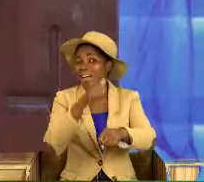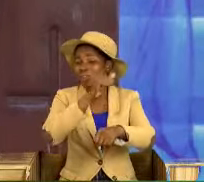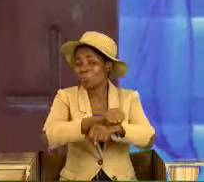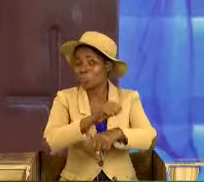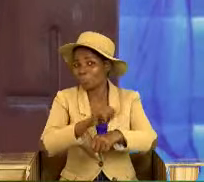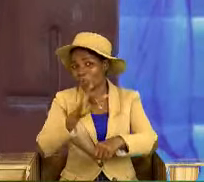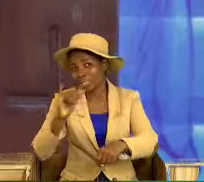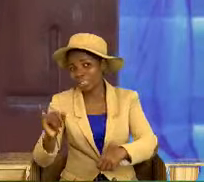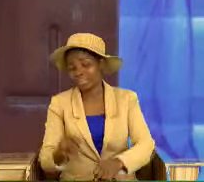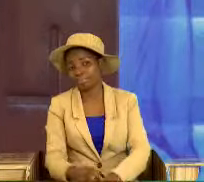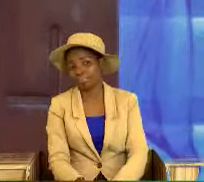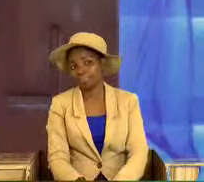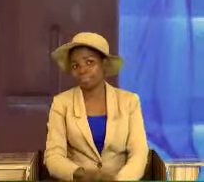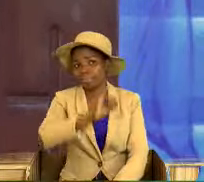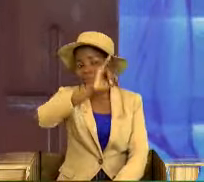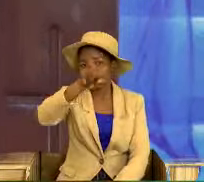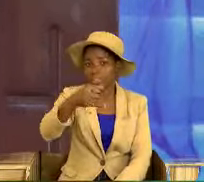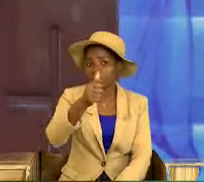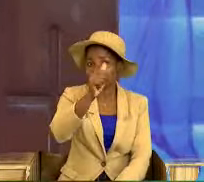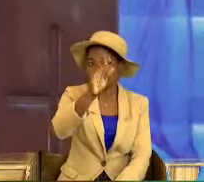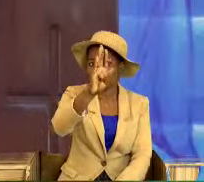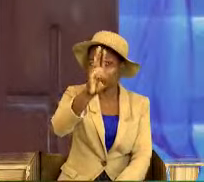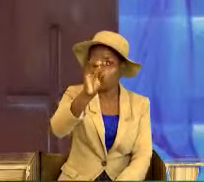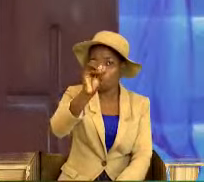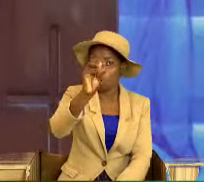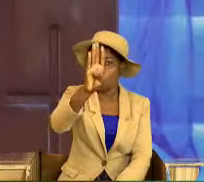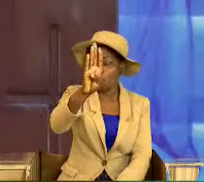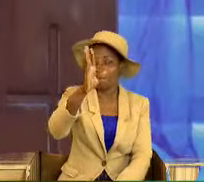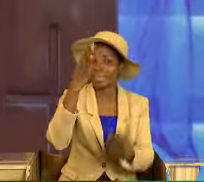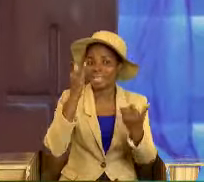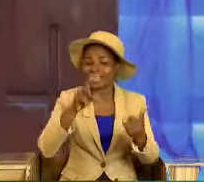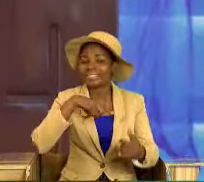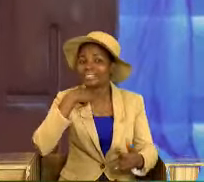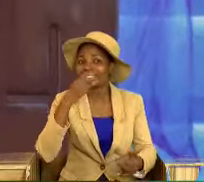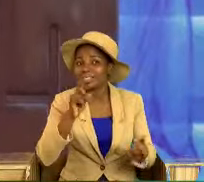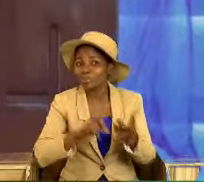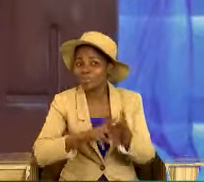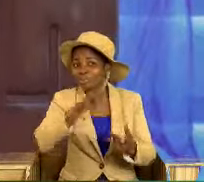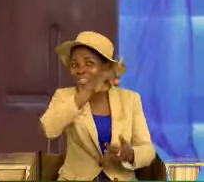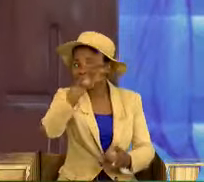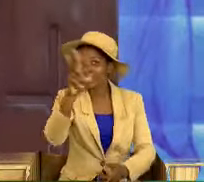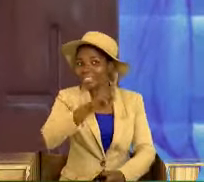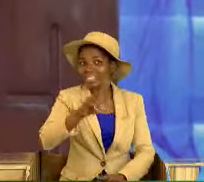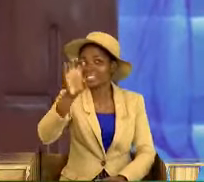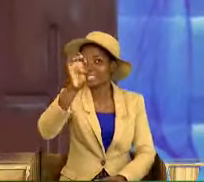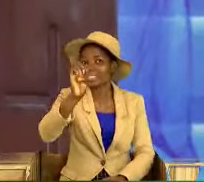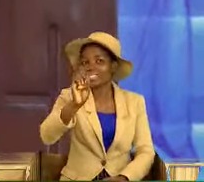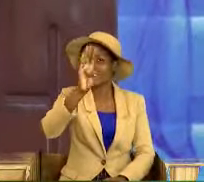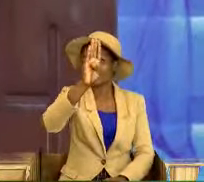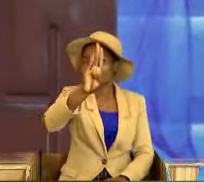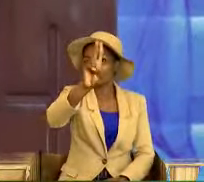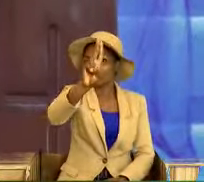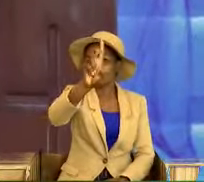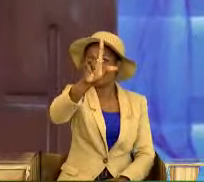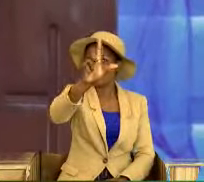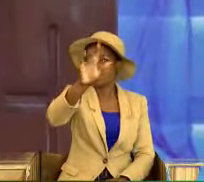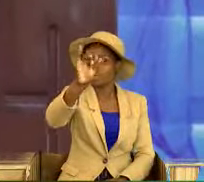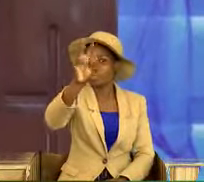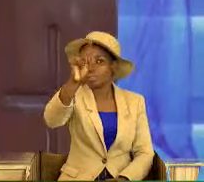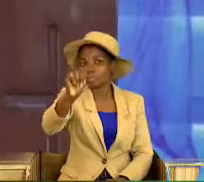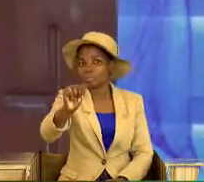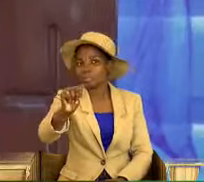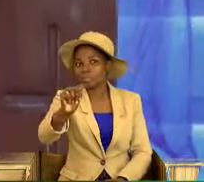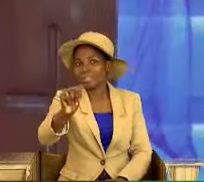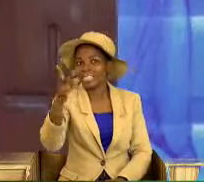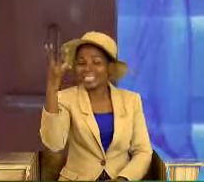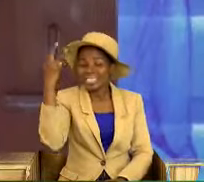room Jacob now said to Zeo that his descendants will be